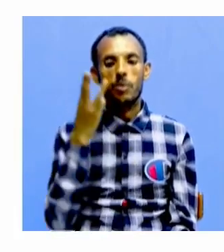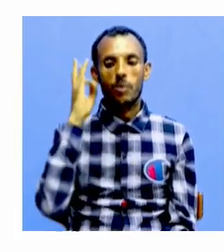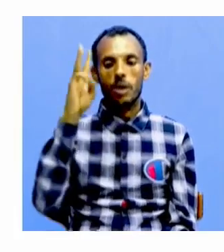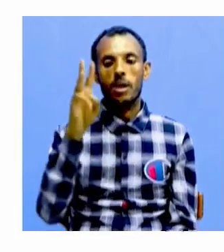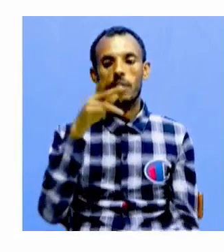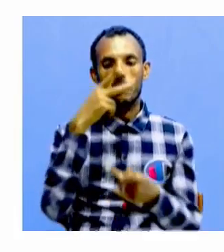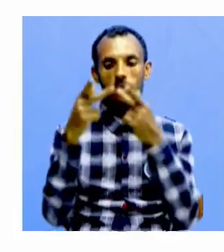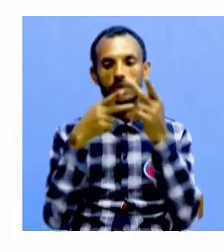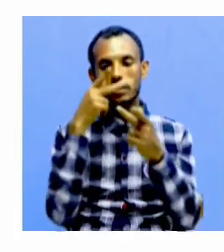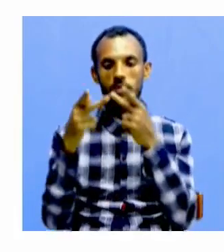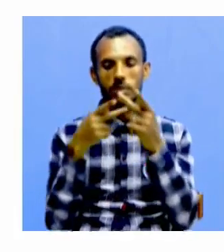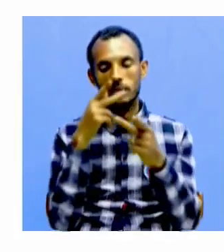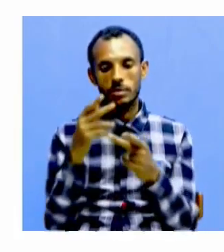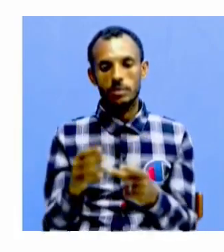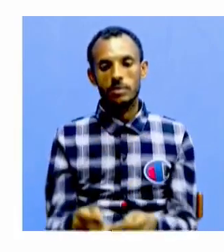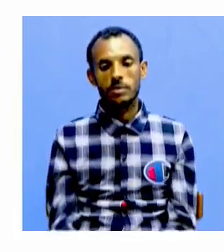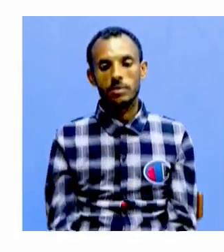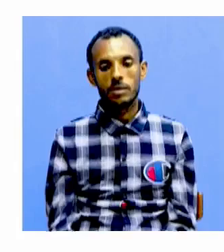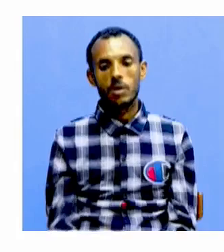visit